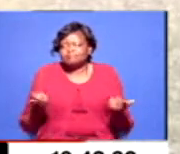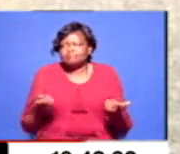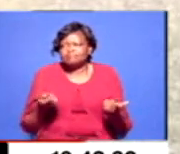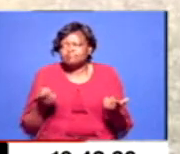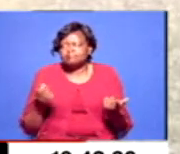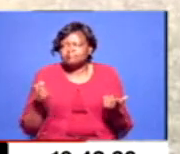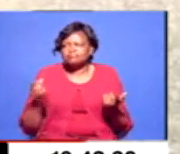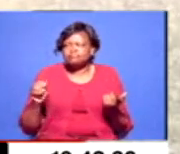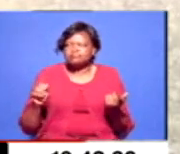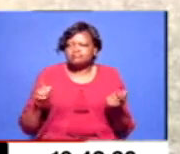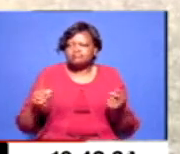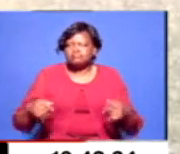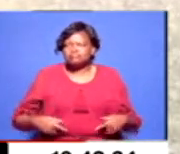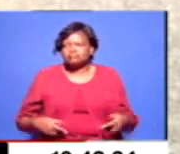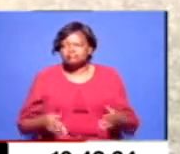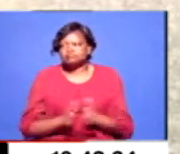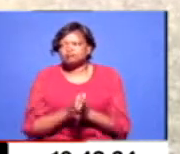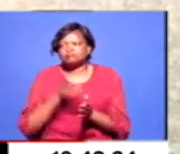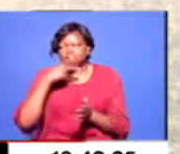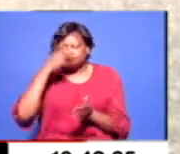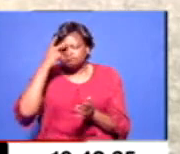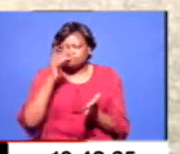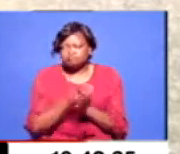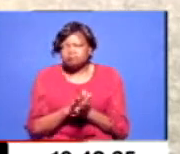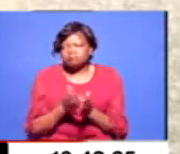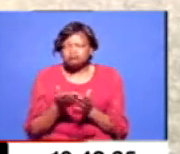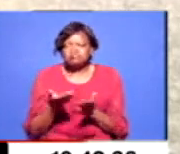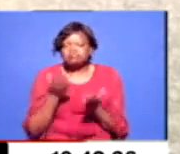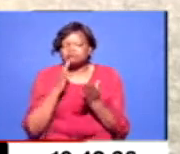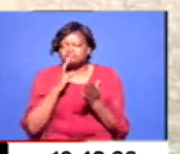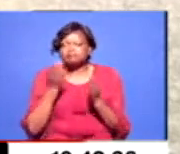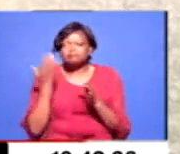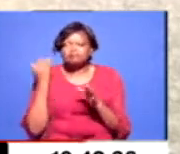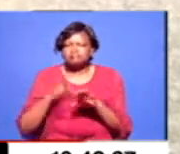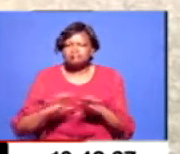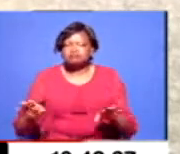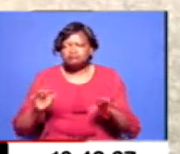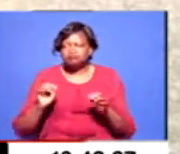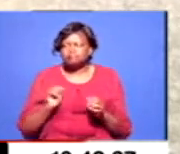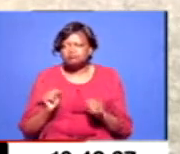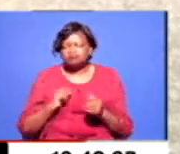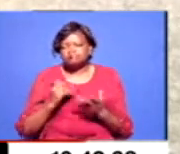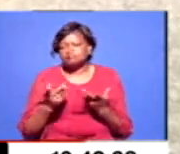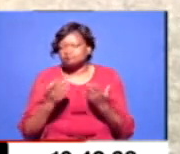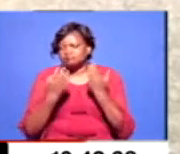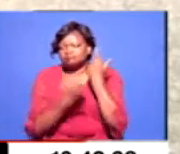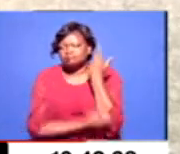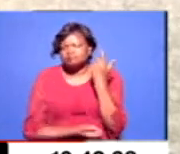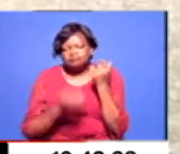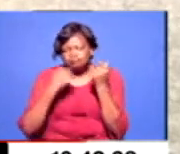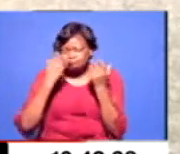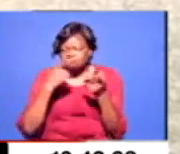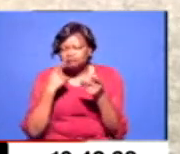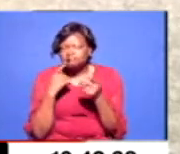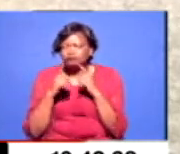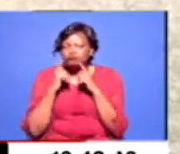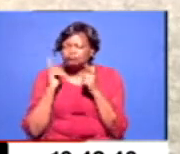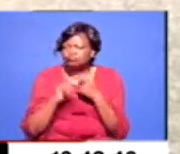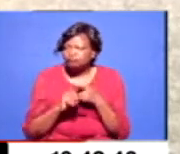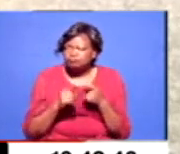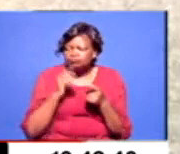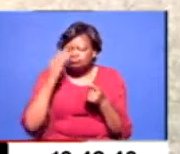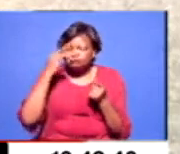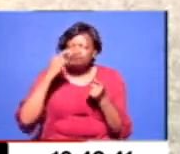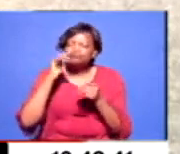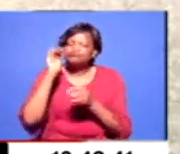parents. Maybe the background of this young girl is very humble. They don't know who to approach. They don't know who to request